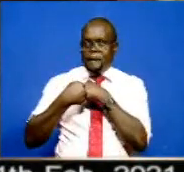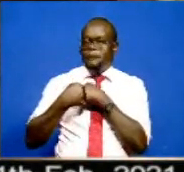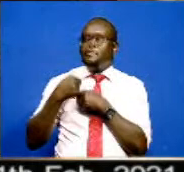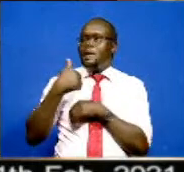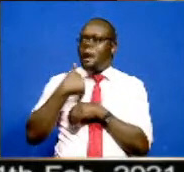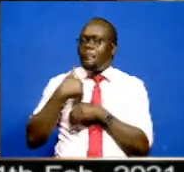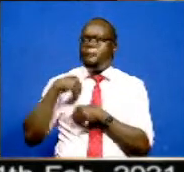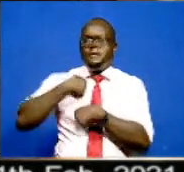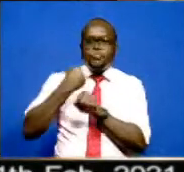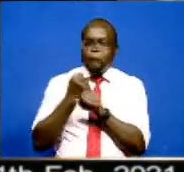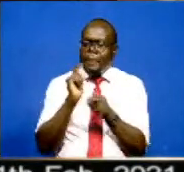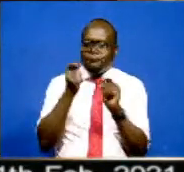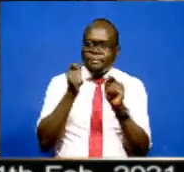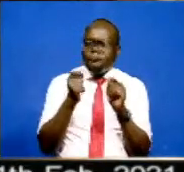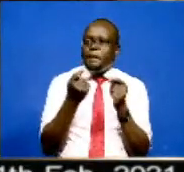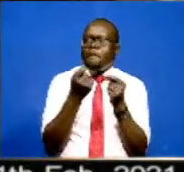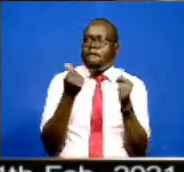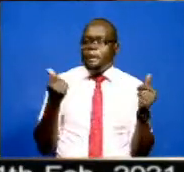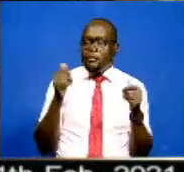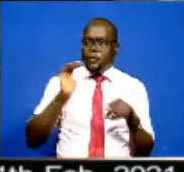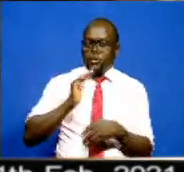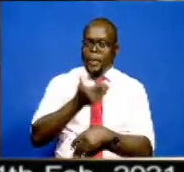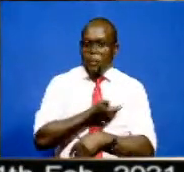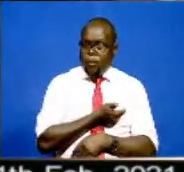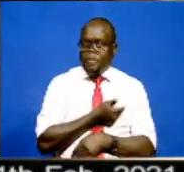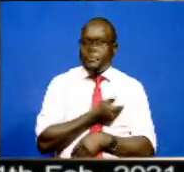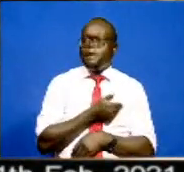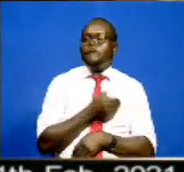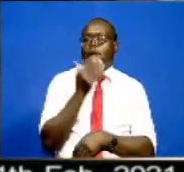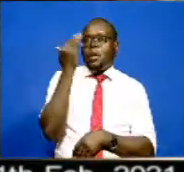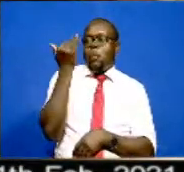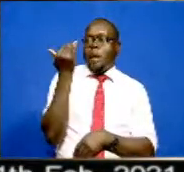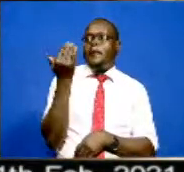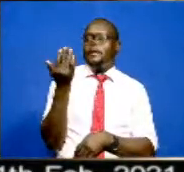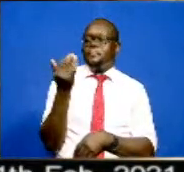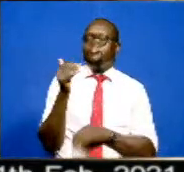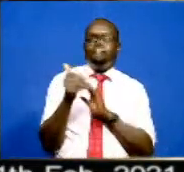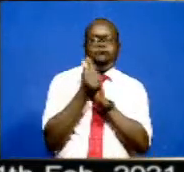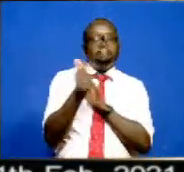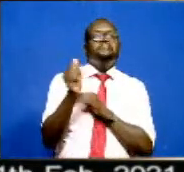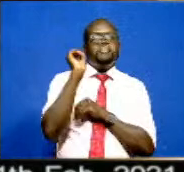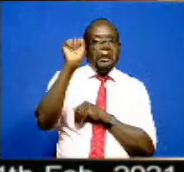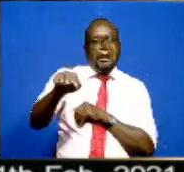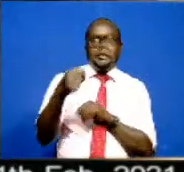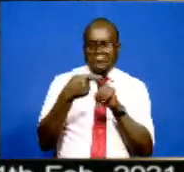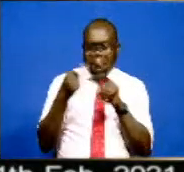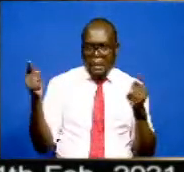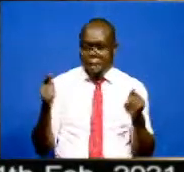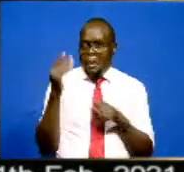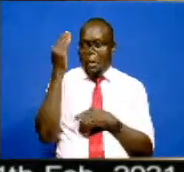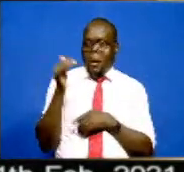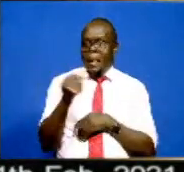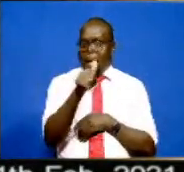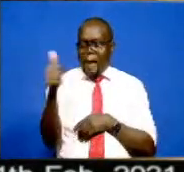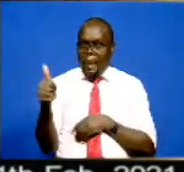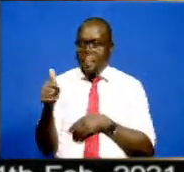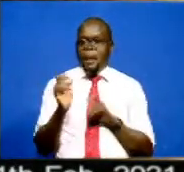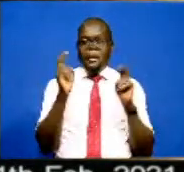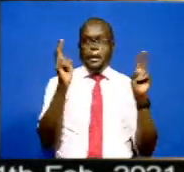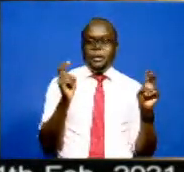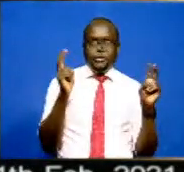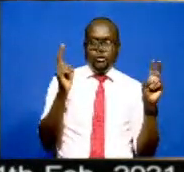3 changes to the committee, not on account of incompetence, but because of other